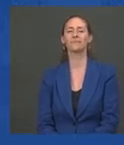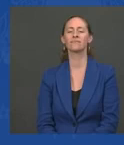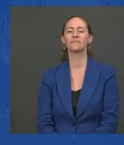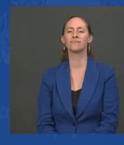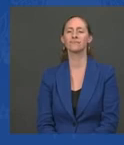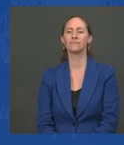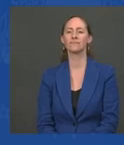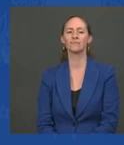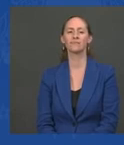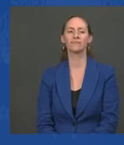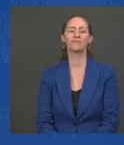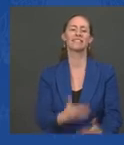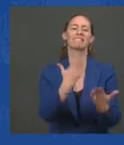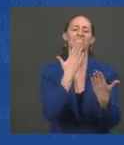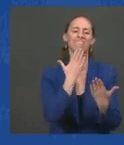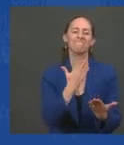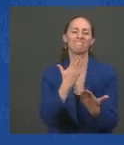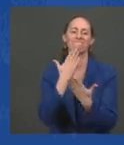Thank you, Kamala.